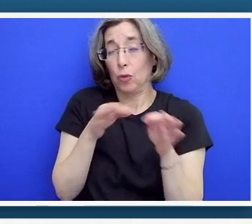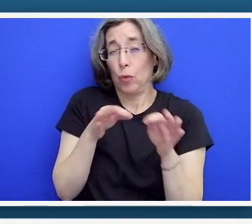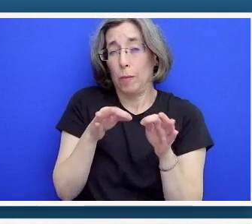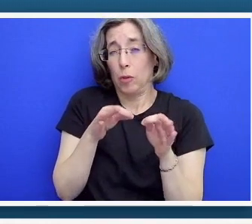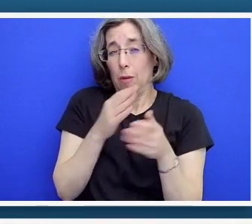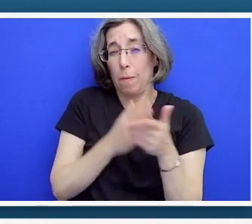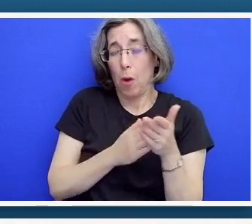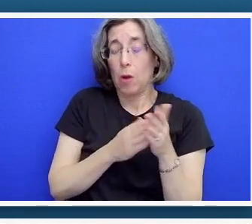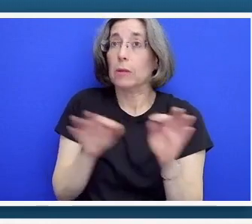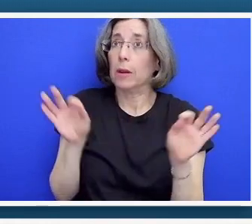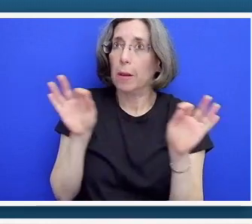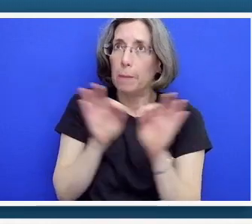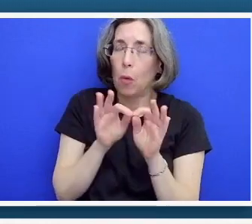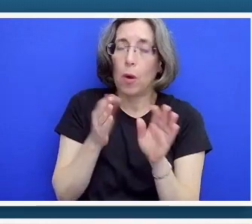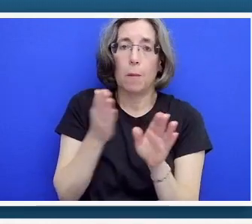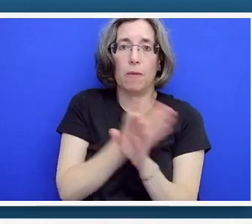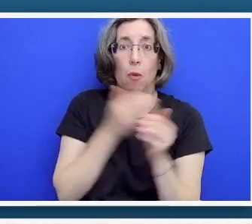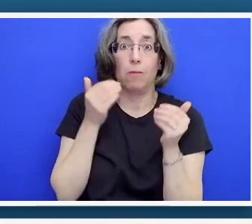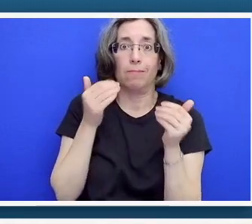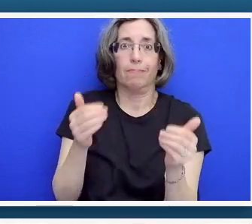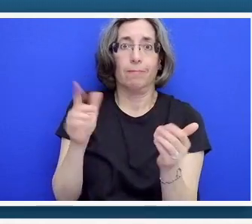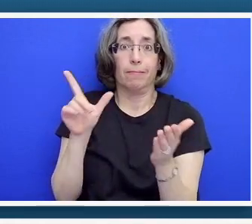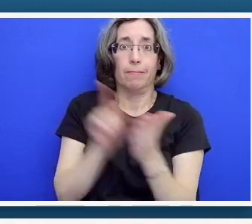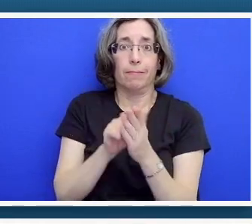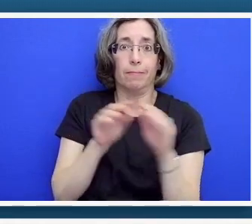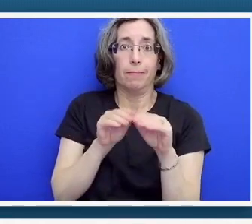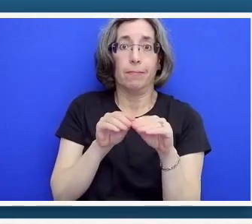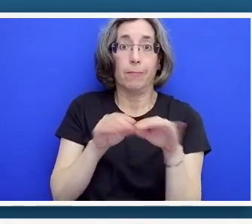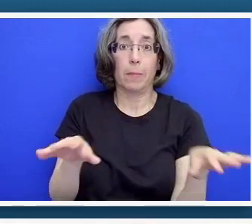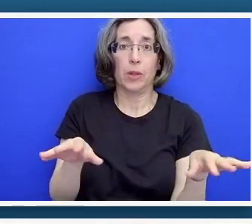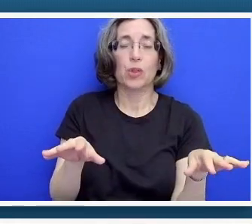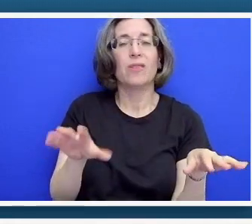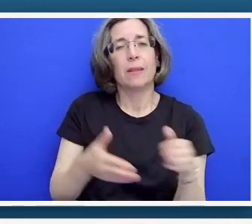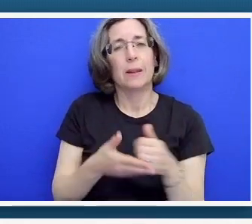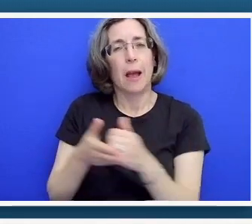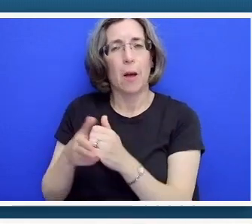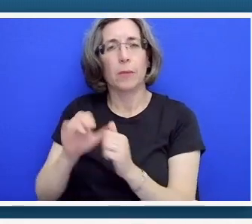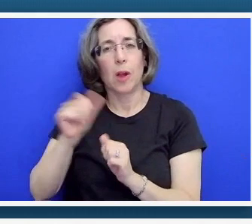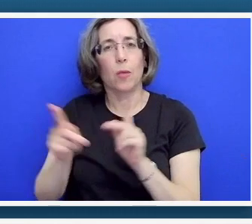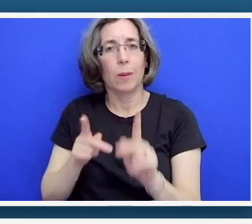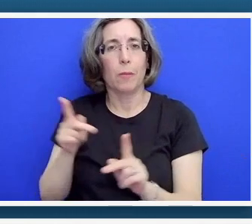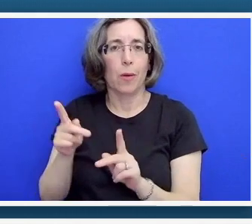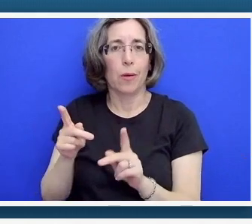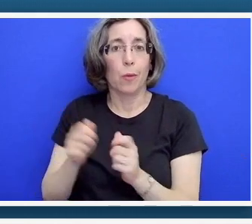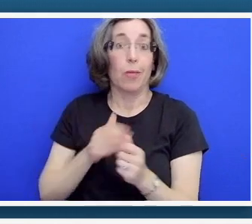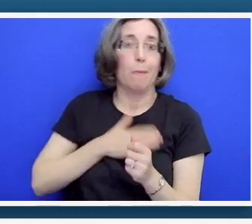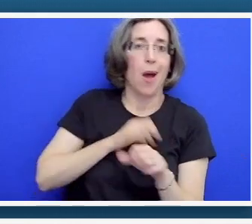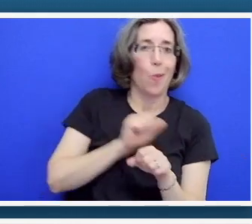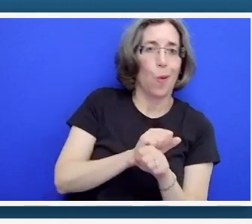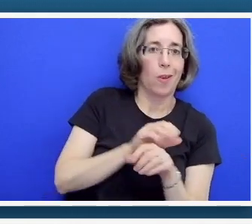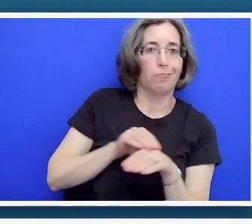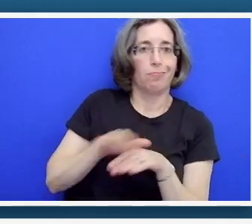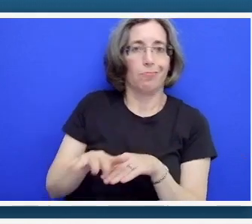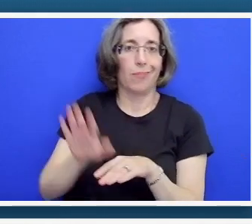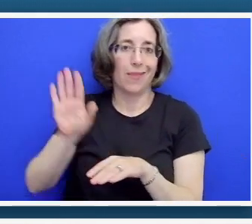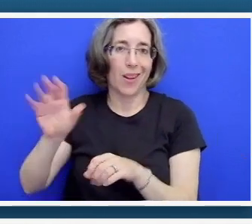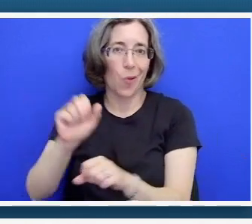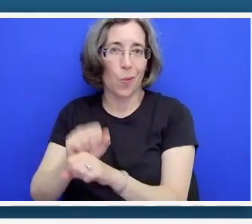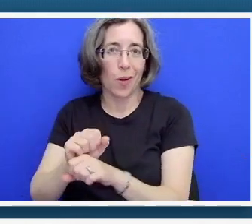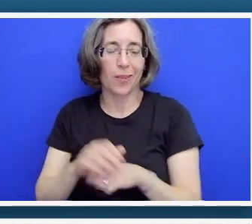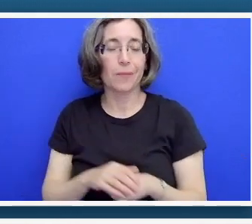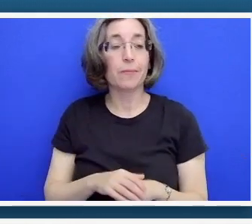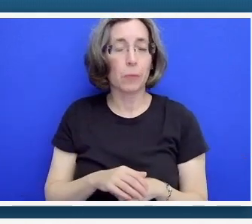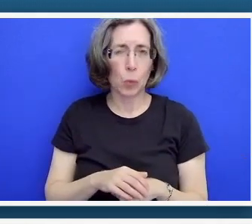then you're able to help others with the work that you have done. I think that's a really important point. And